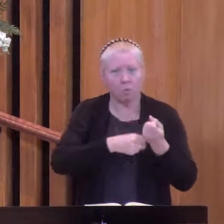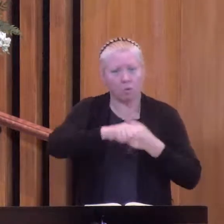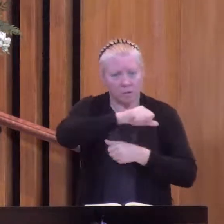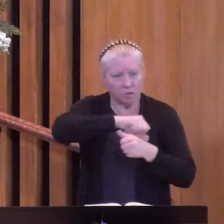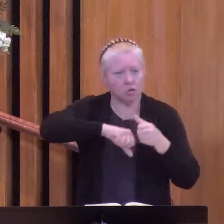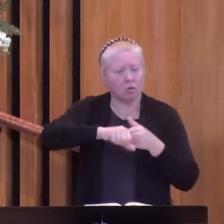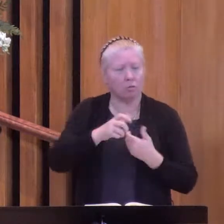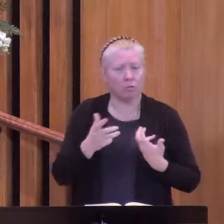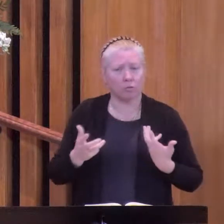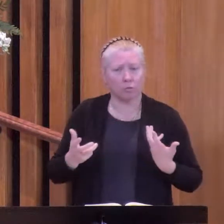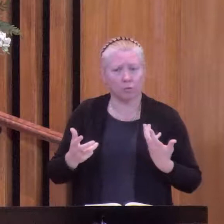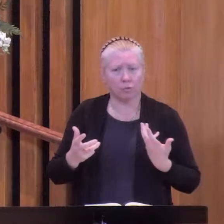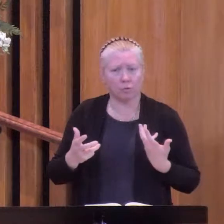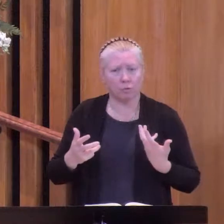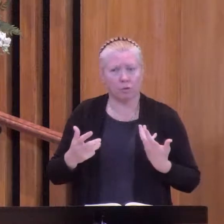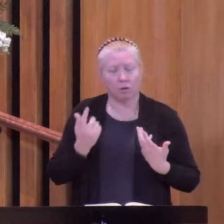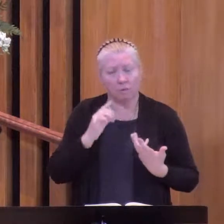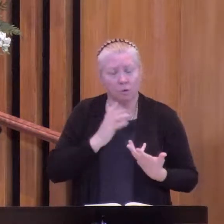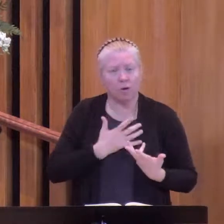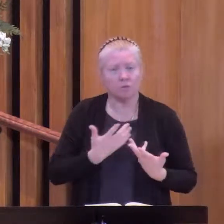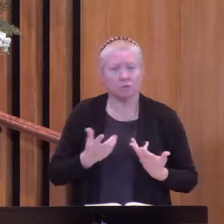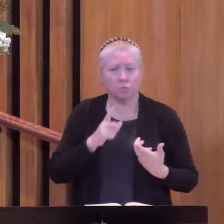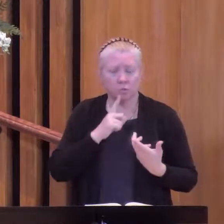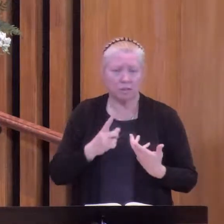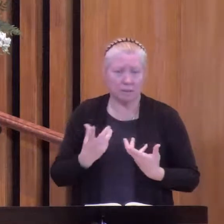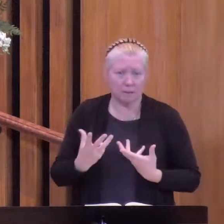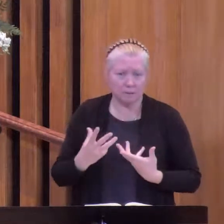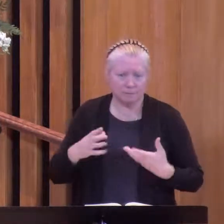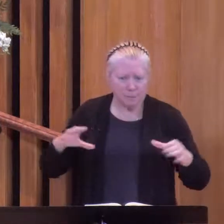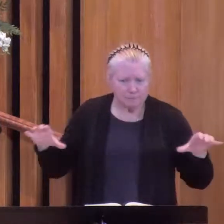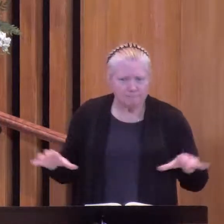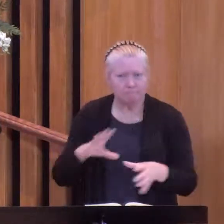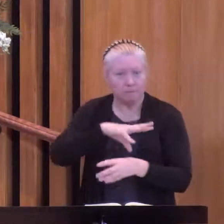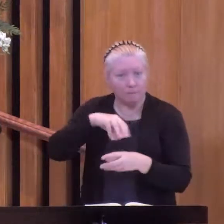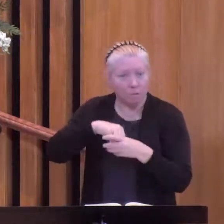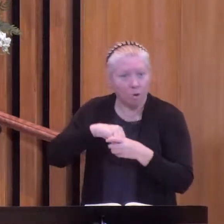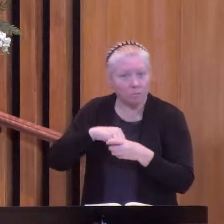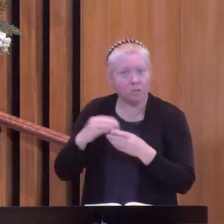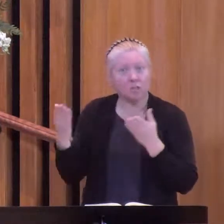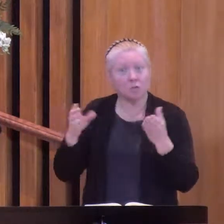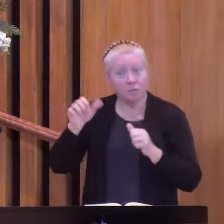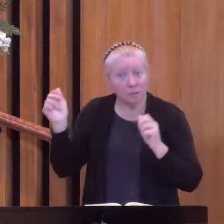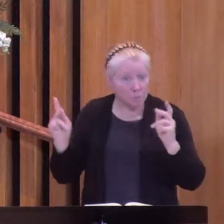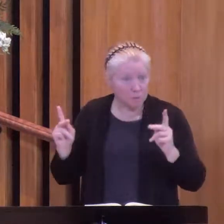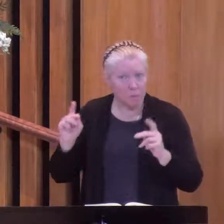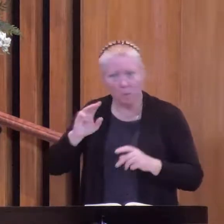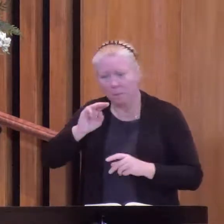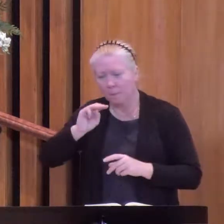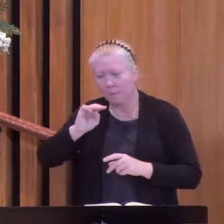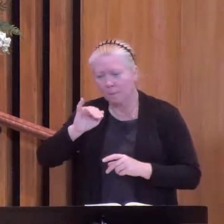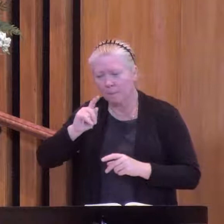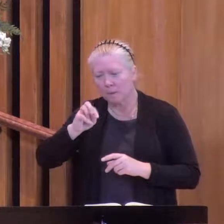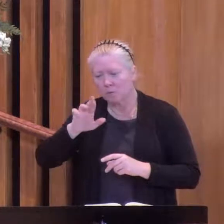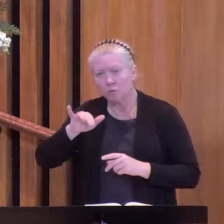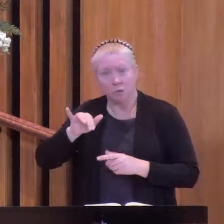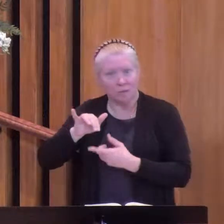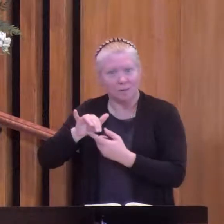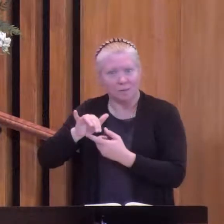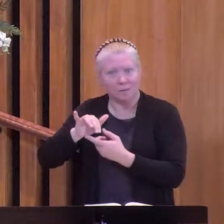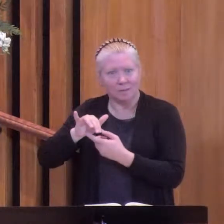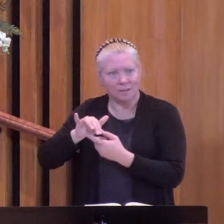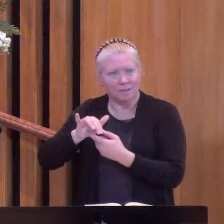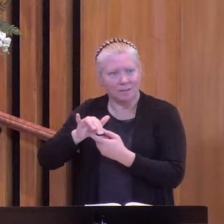to embrace ministry. So many of our organizations are directed in a unique and special way to carry